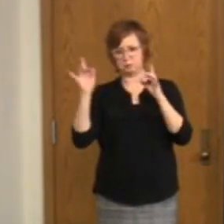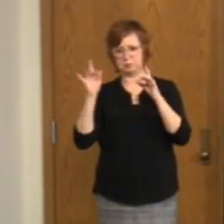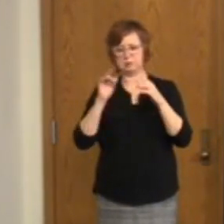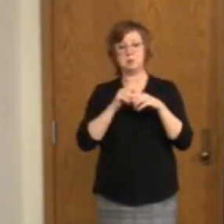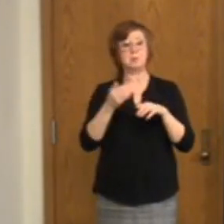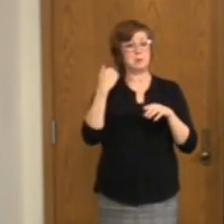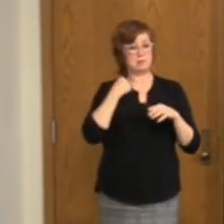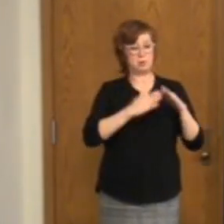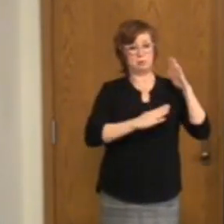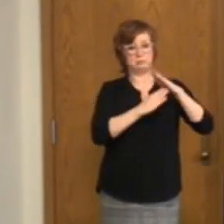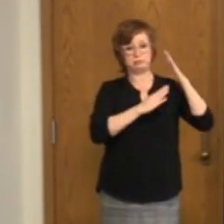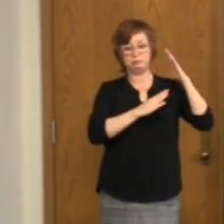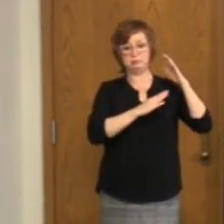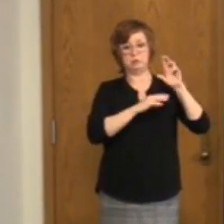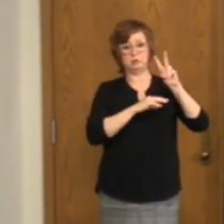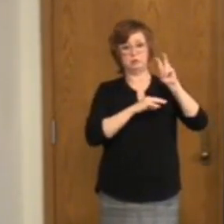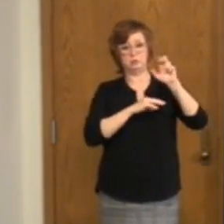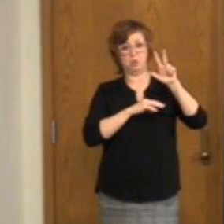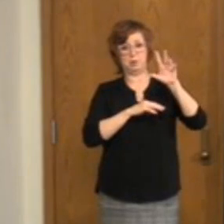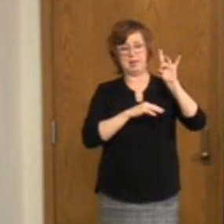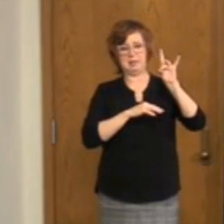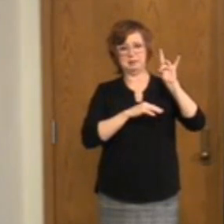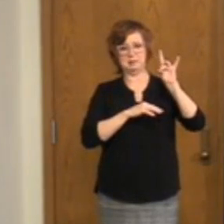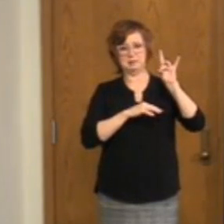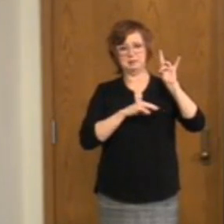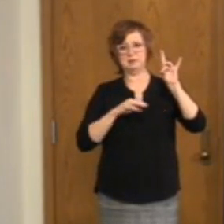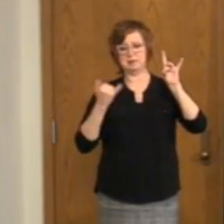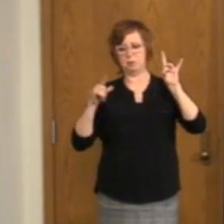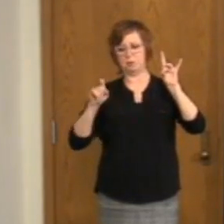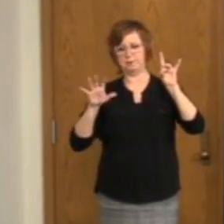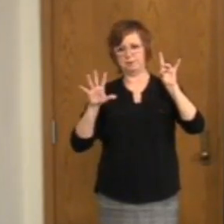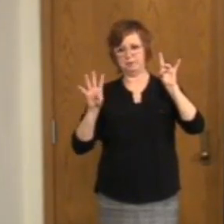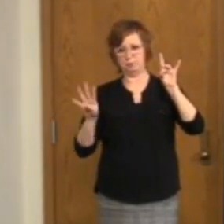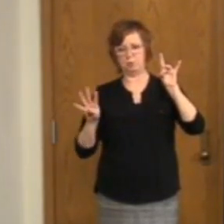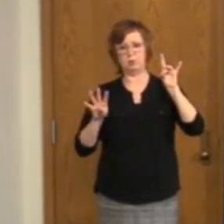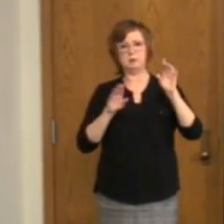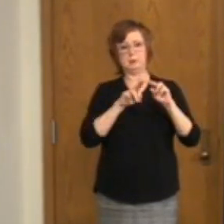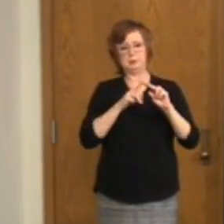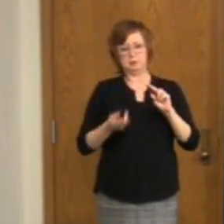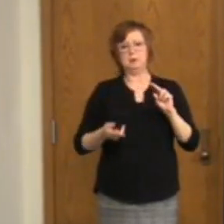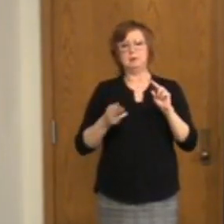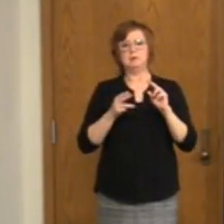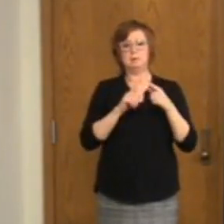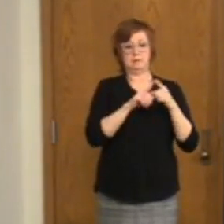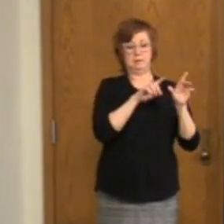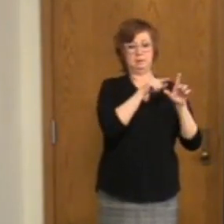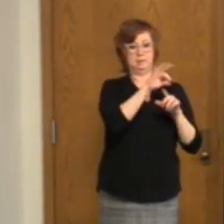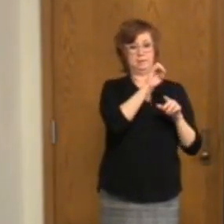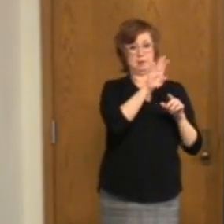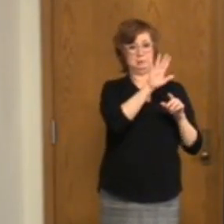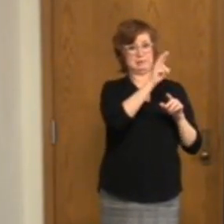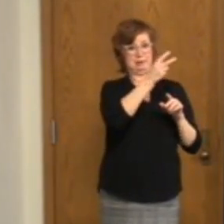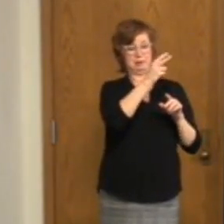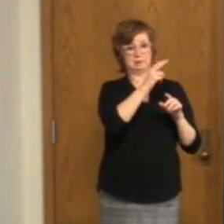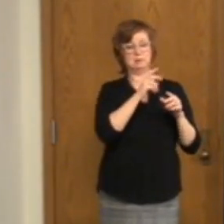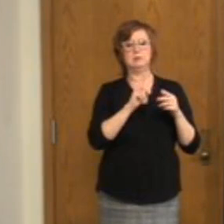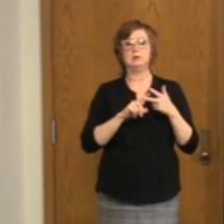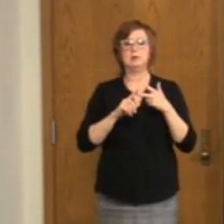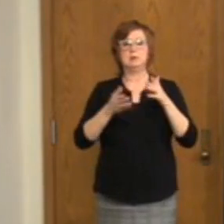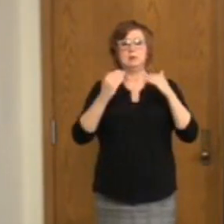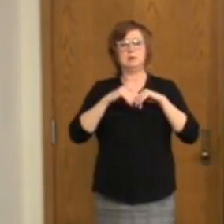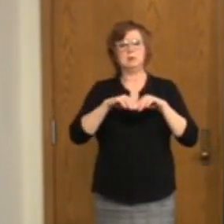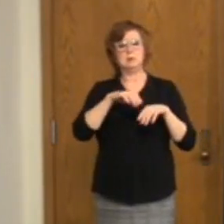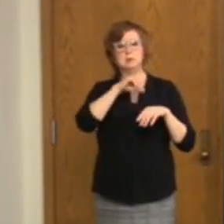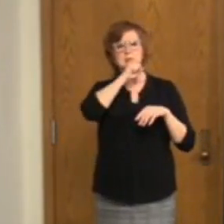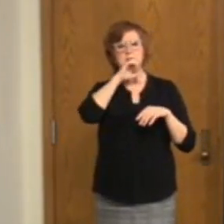of 238, which was not that long ago on February the 2nd. We all know that older people, our elderly